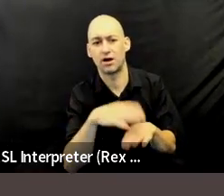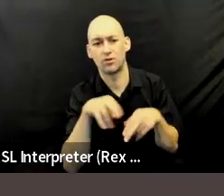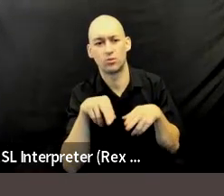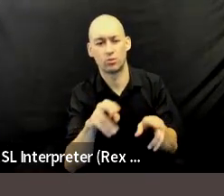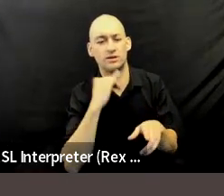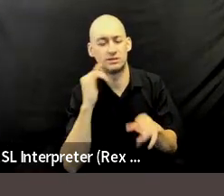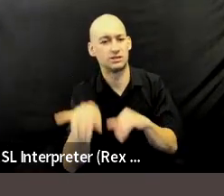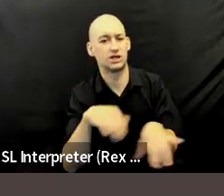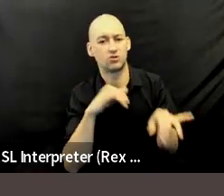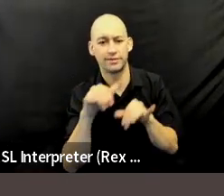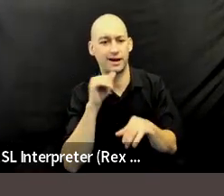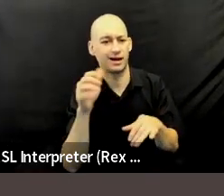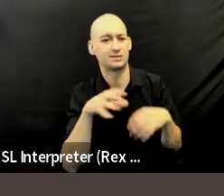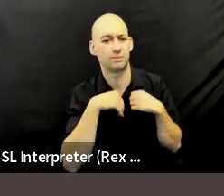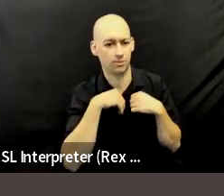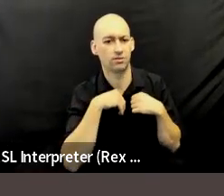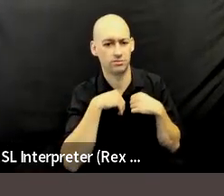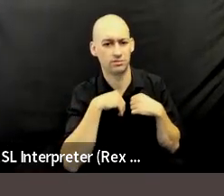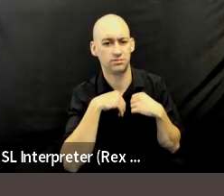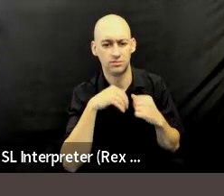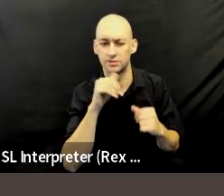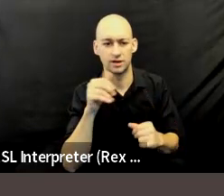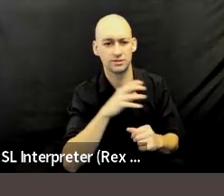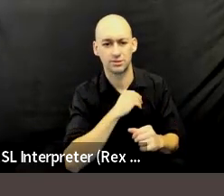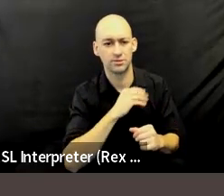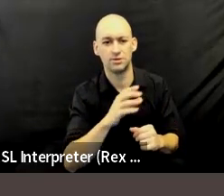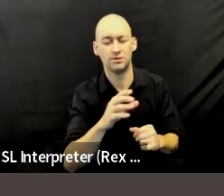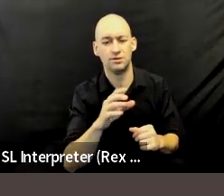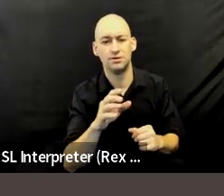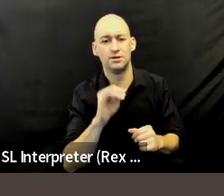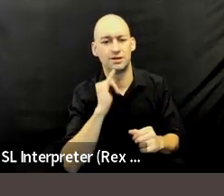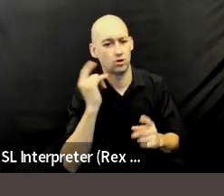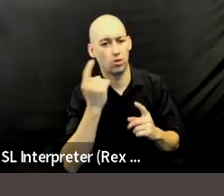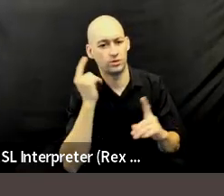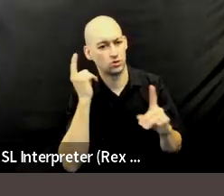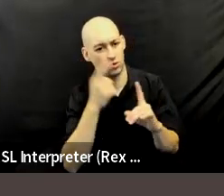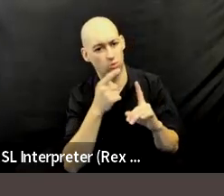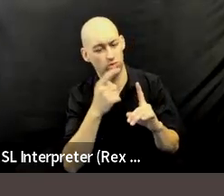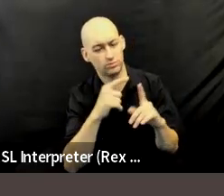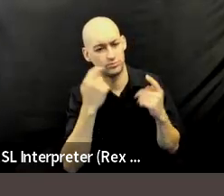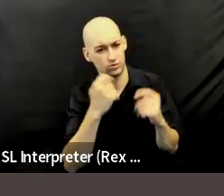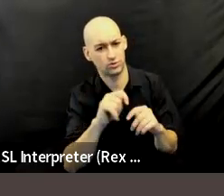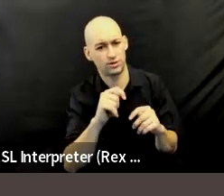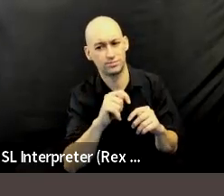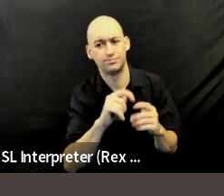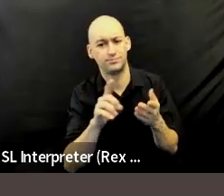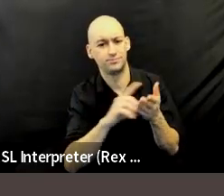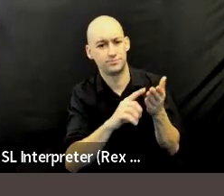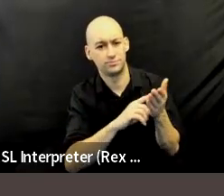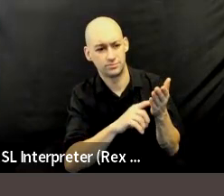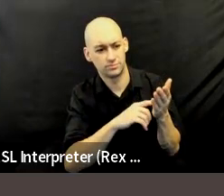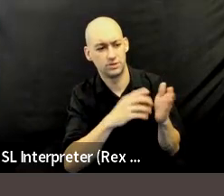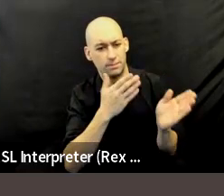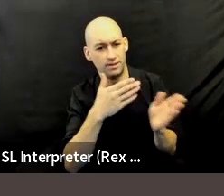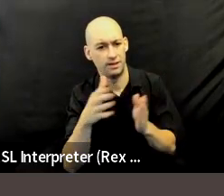just generally unacceptable to us. And so that is always a priority in how we work to design, plan for